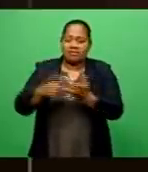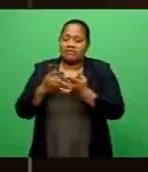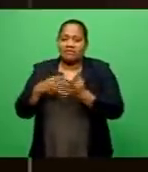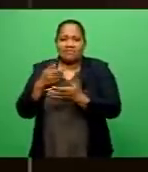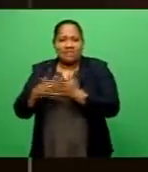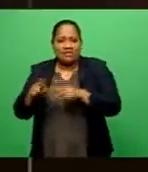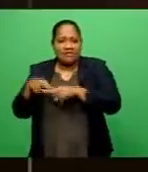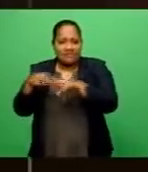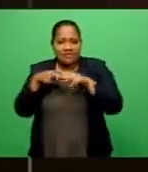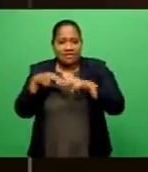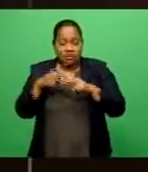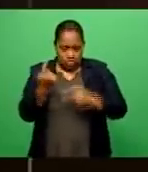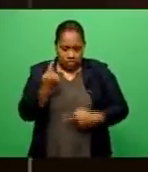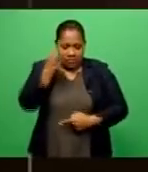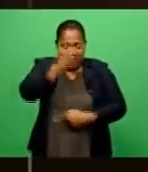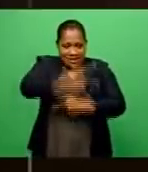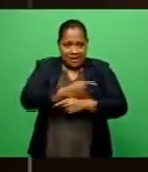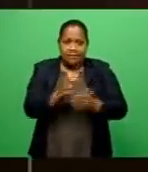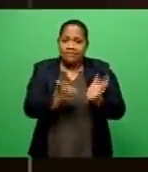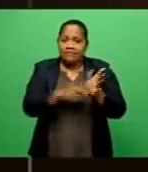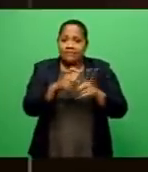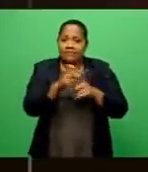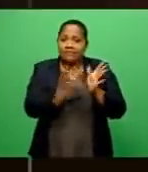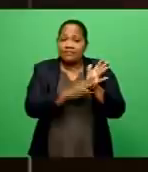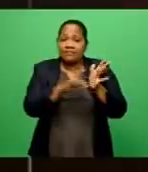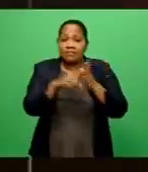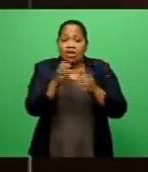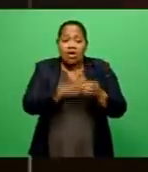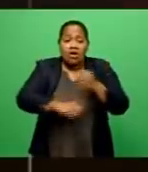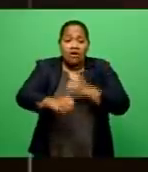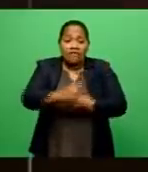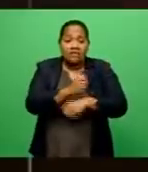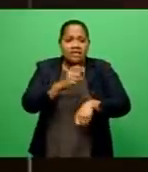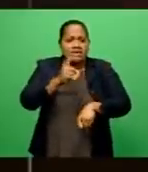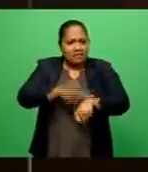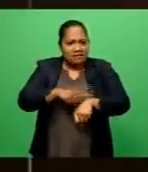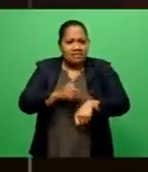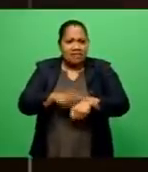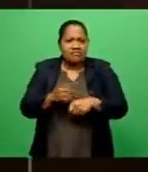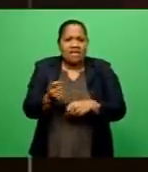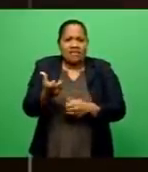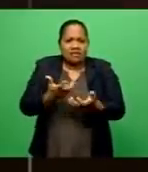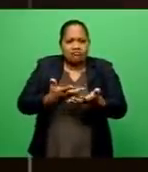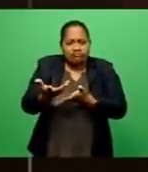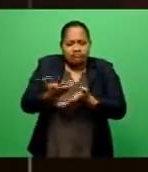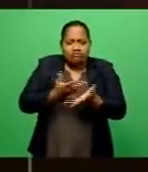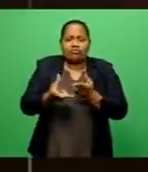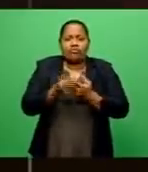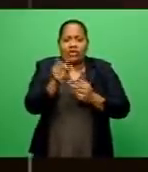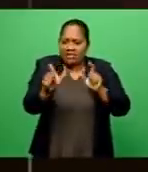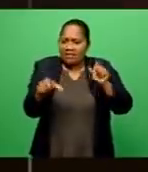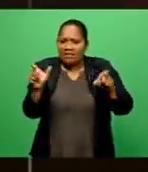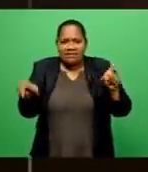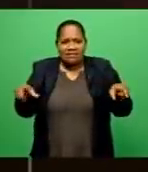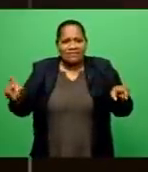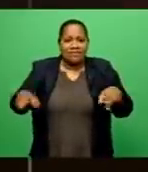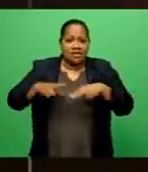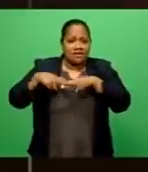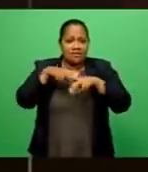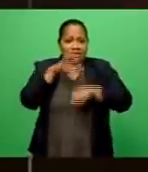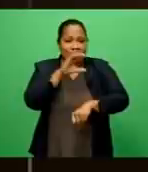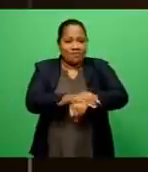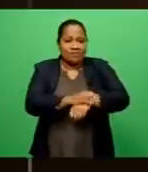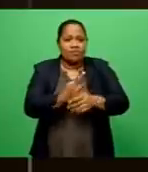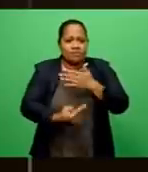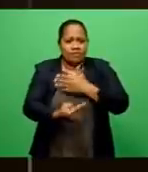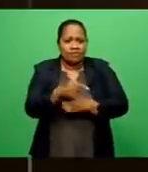effective tonight. The National Disaster Management Office came up with the new times after consultation with relevant stakeholders. The Fiji Police Force has been